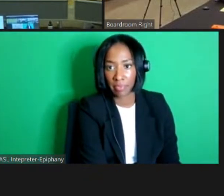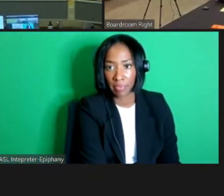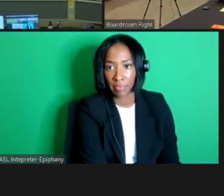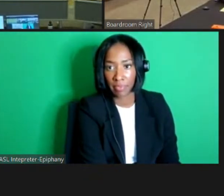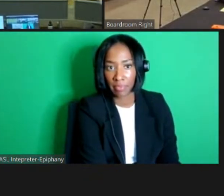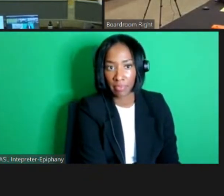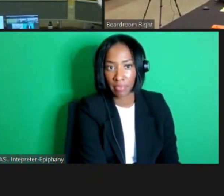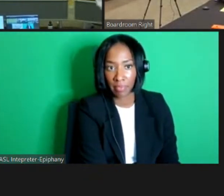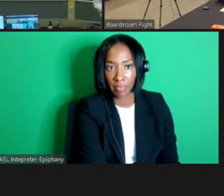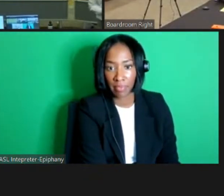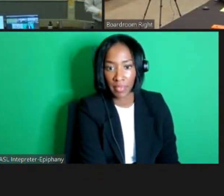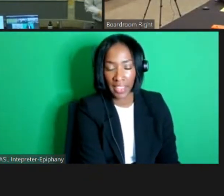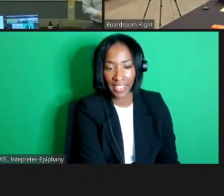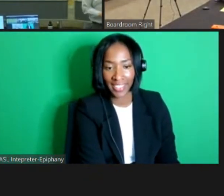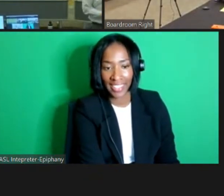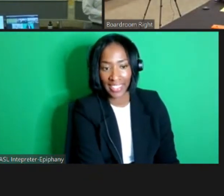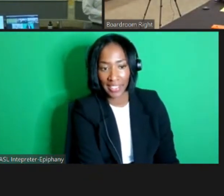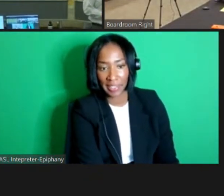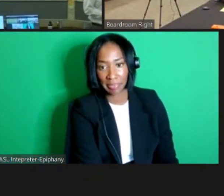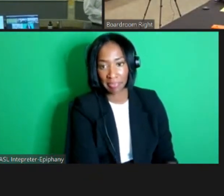So proud, I bet.